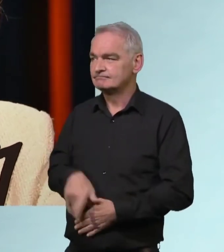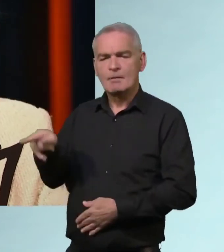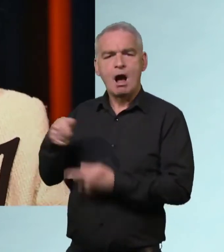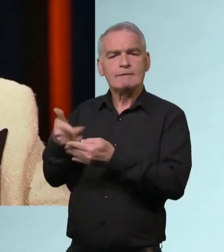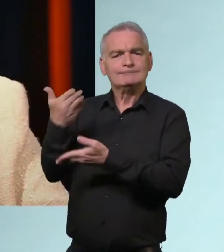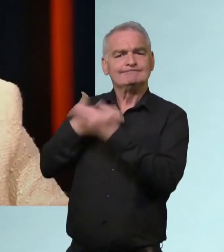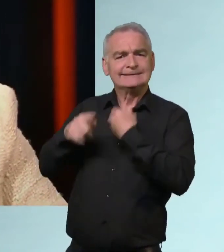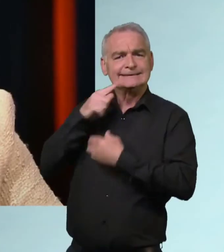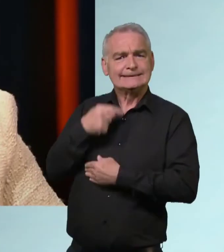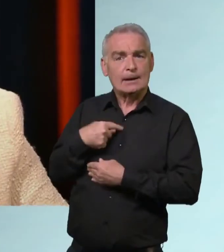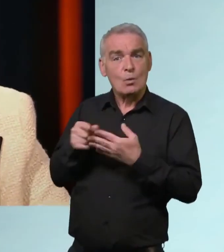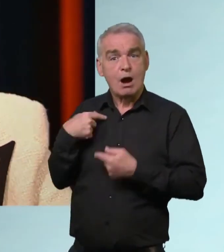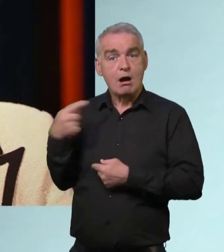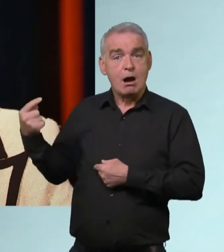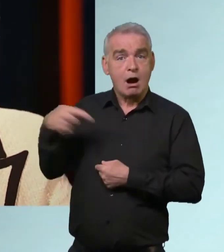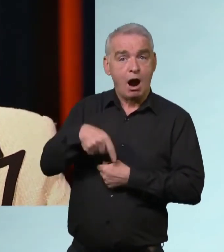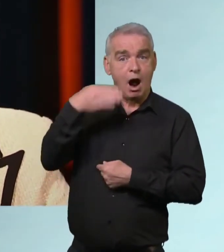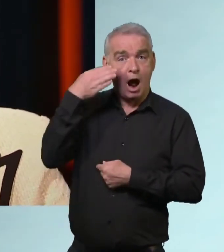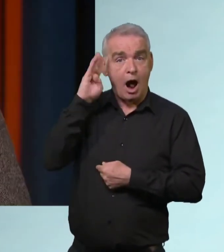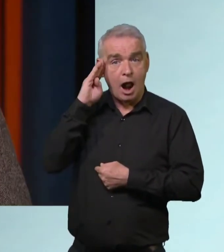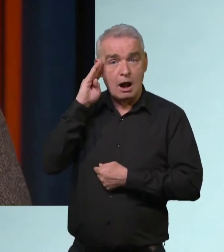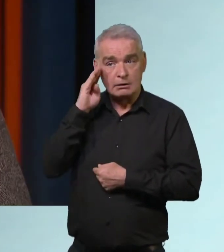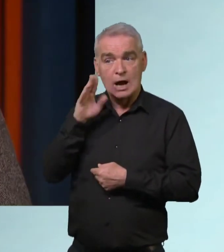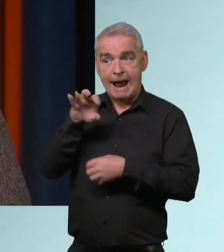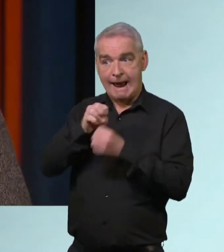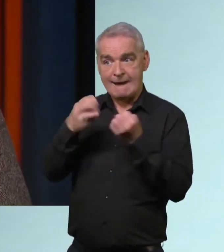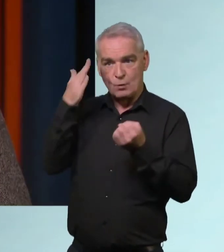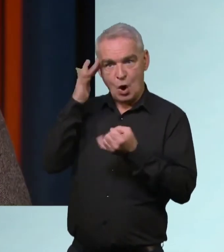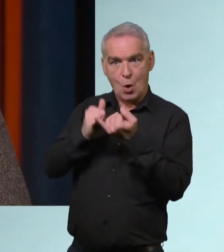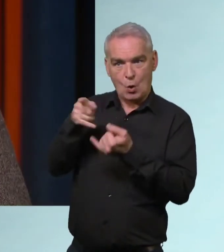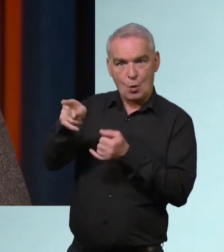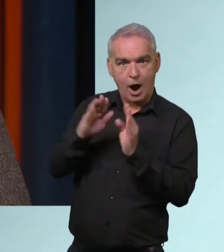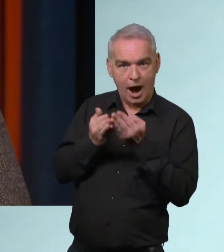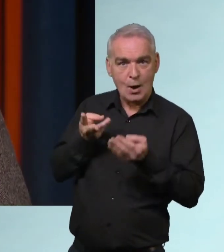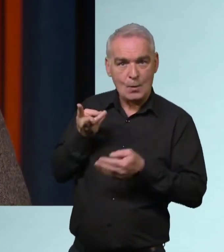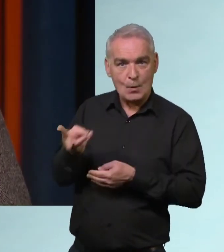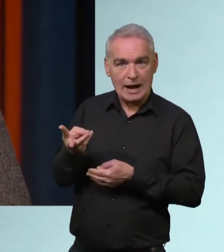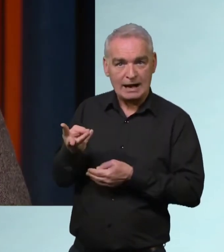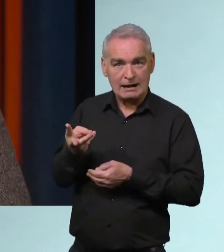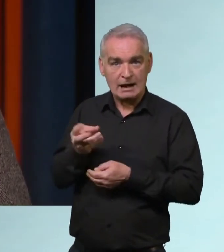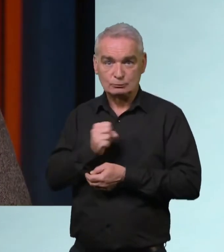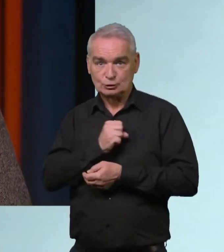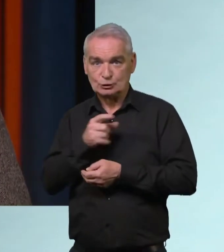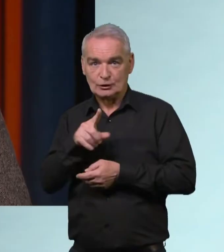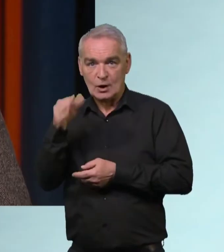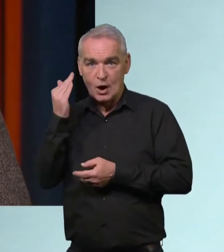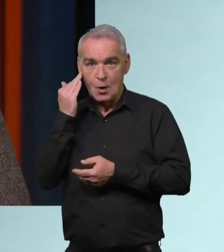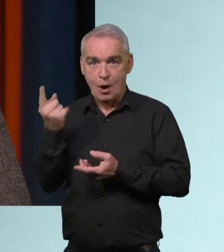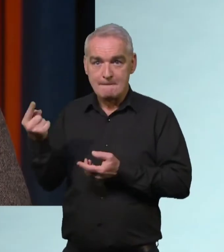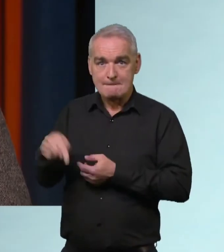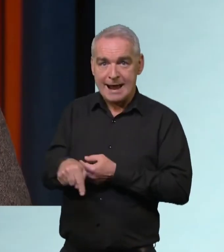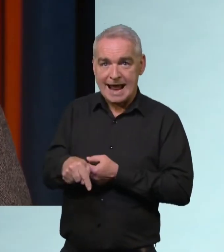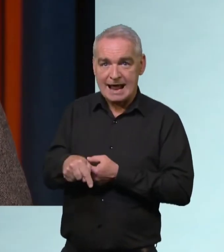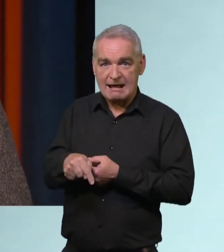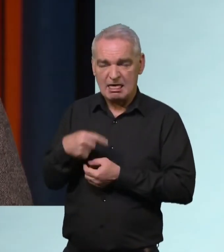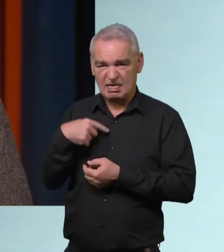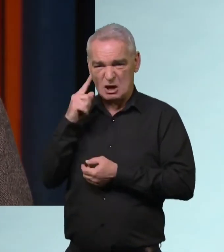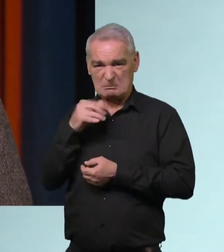say, everybody knows who I am. We'd go, yeah, I'm sure they do, Jack. And it was only when I came over here that I thought, everybody does know who he